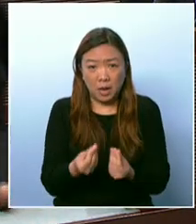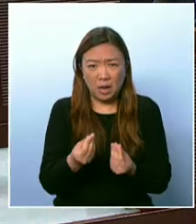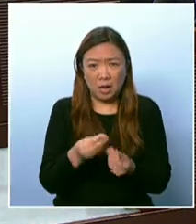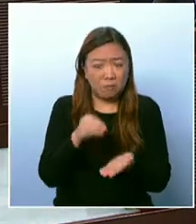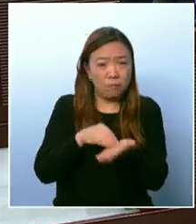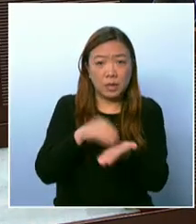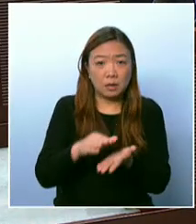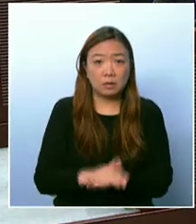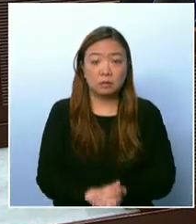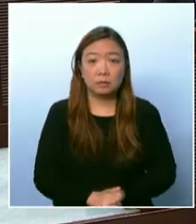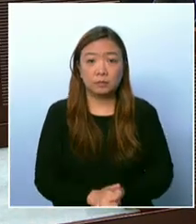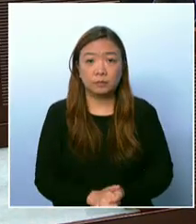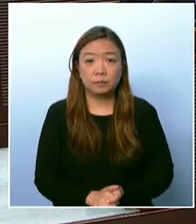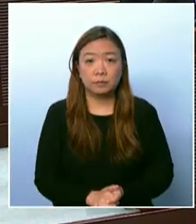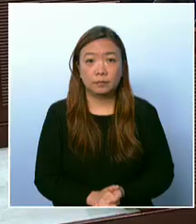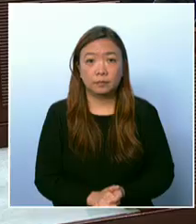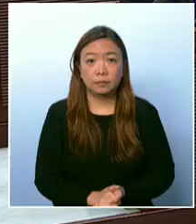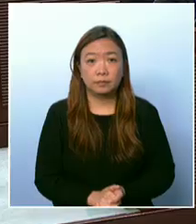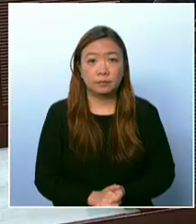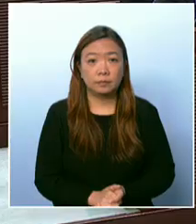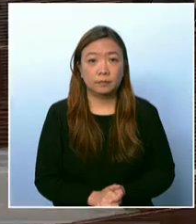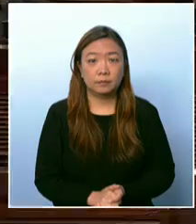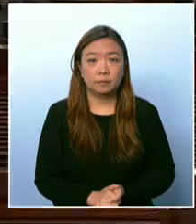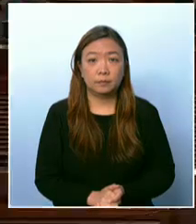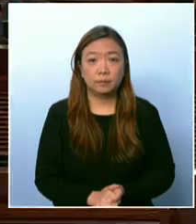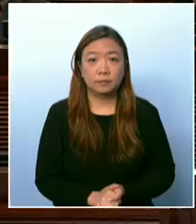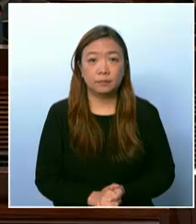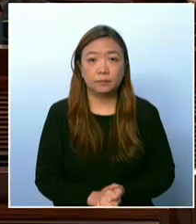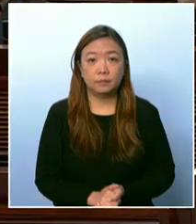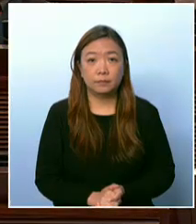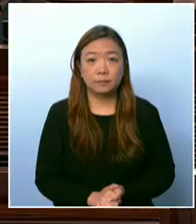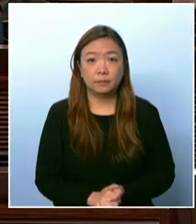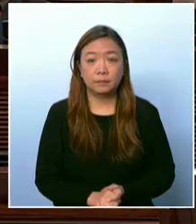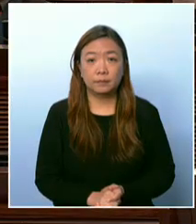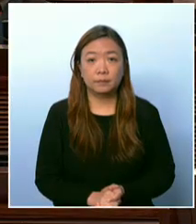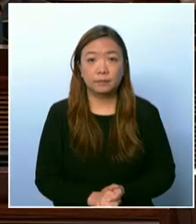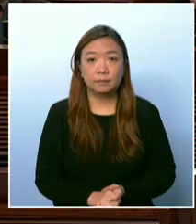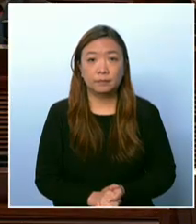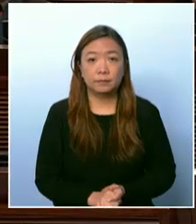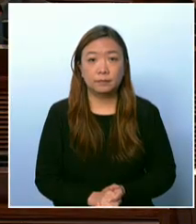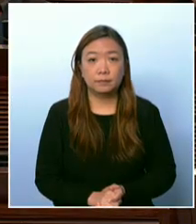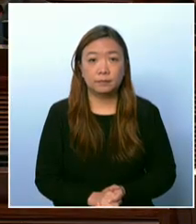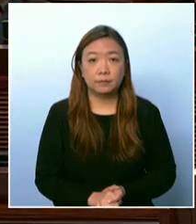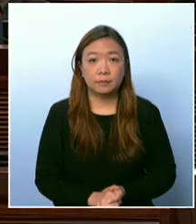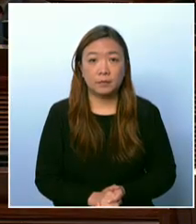All cameras must be removed because we can't be sure that they are not left running.